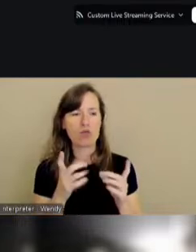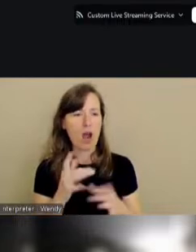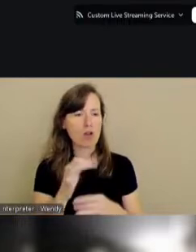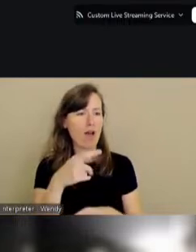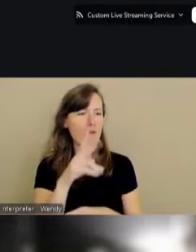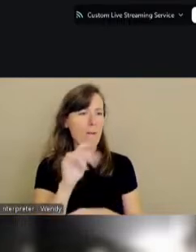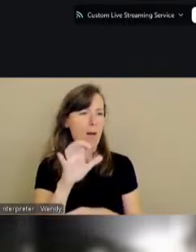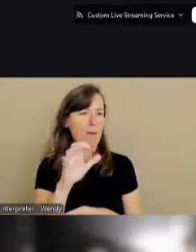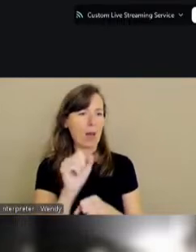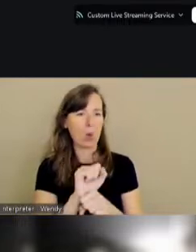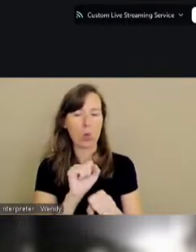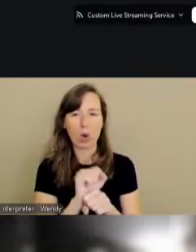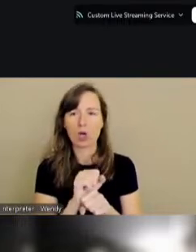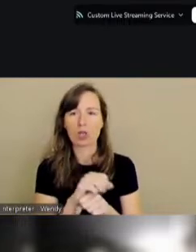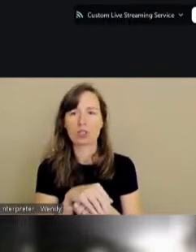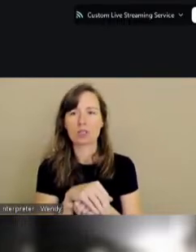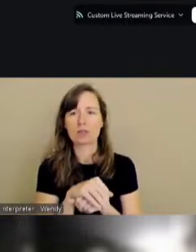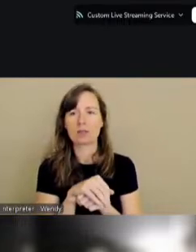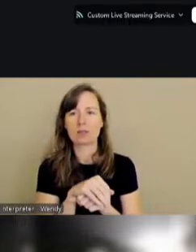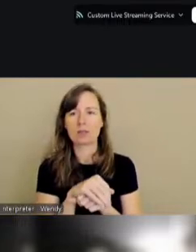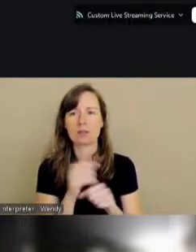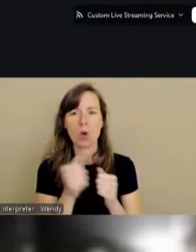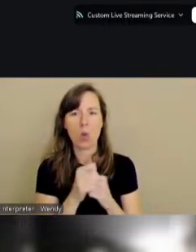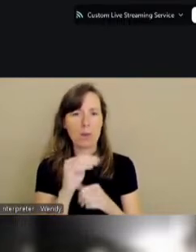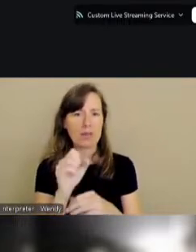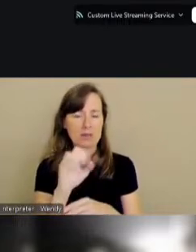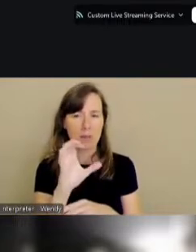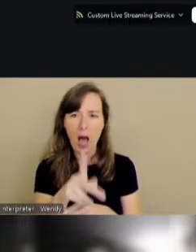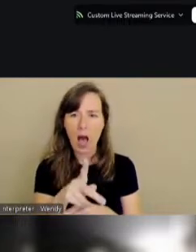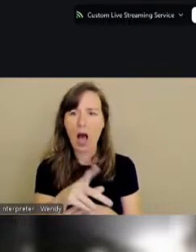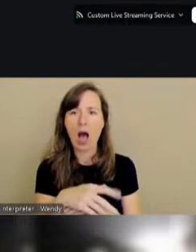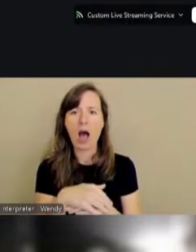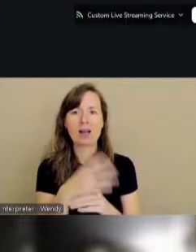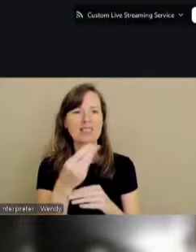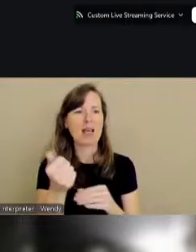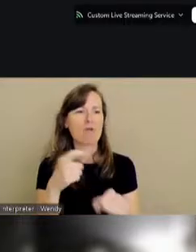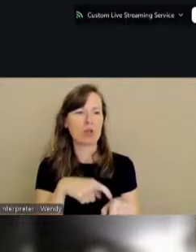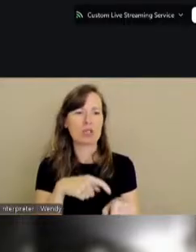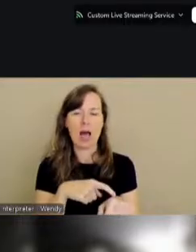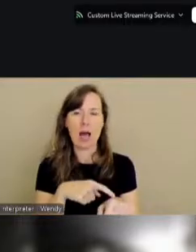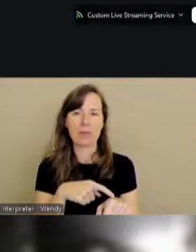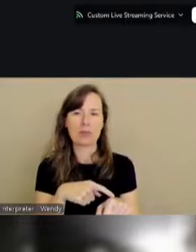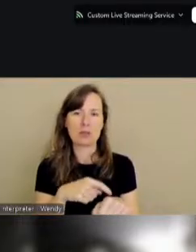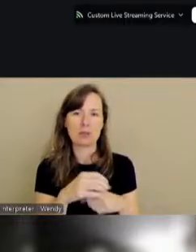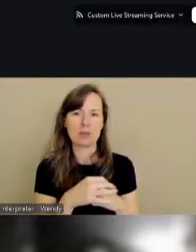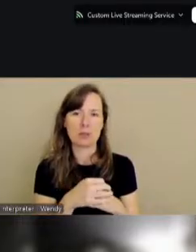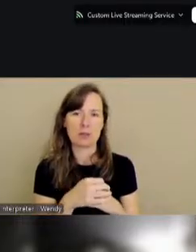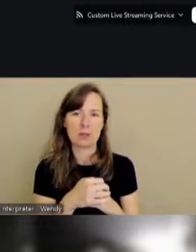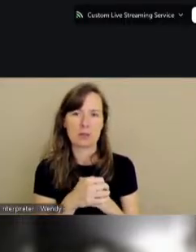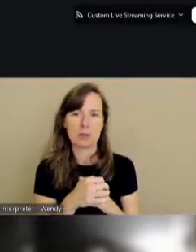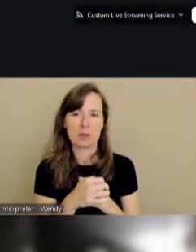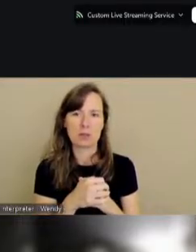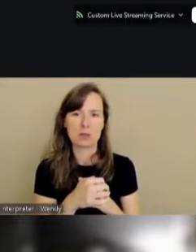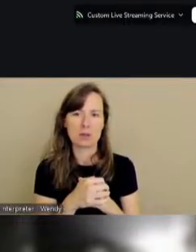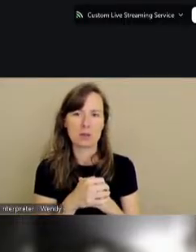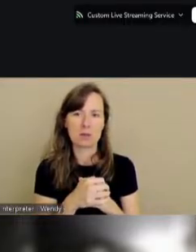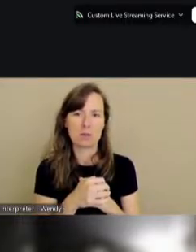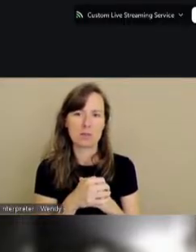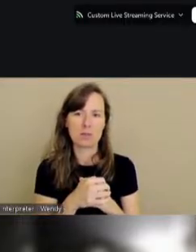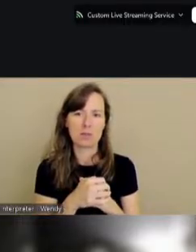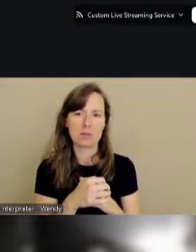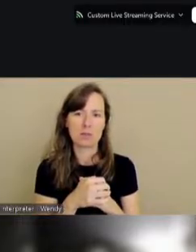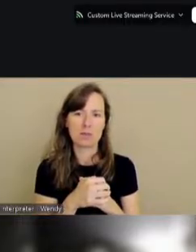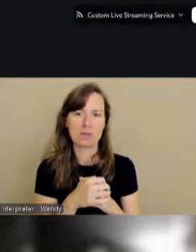of Police, with Ms. Mock several times. And anytime you want to talk